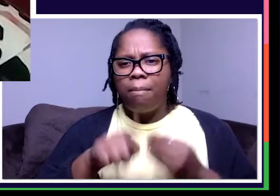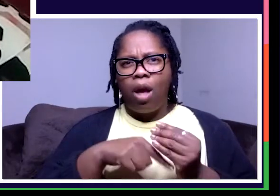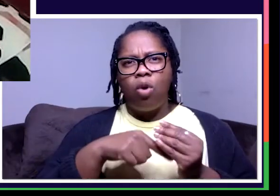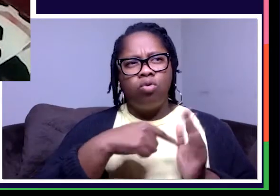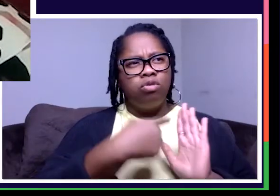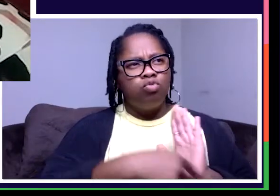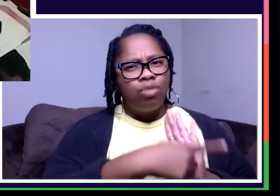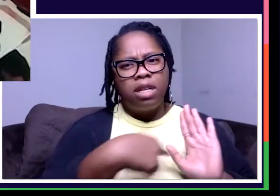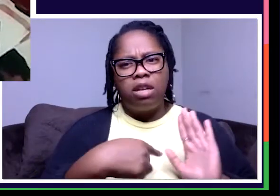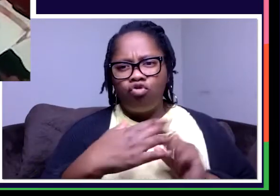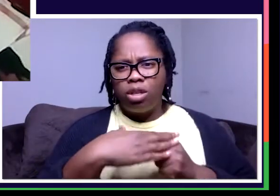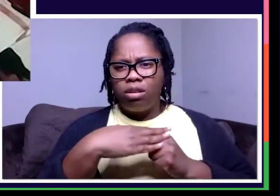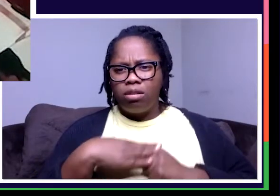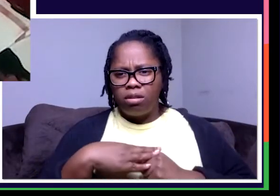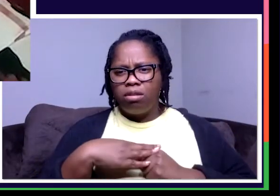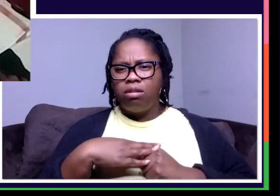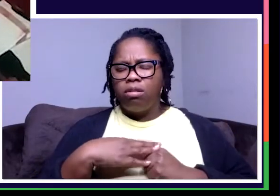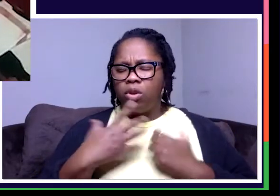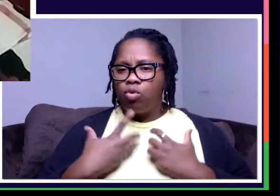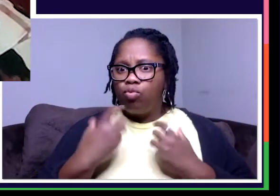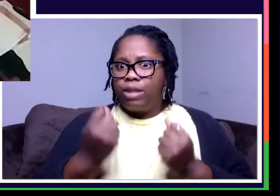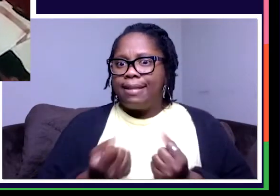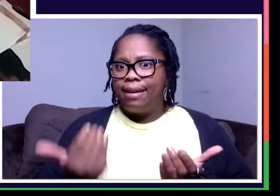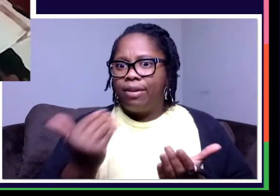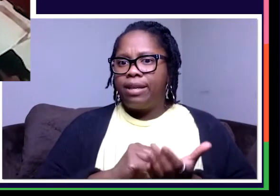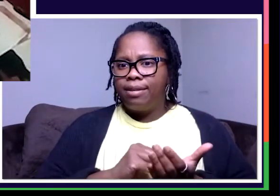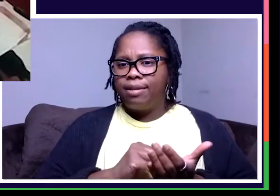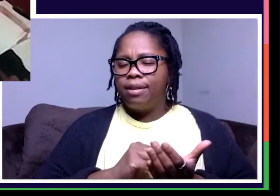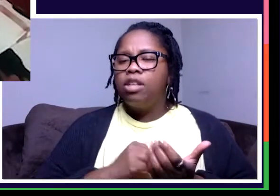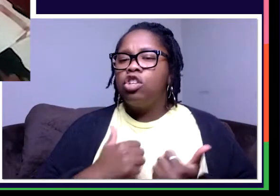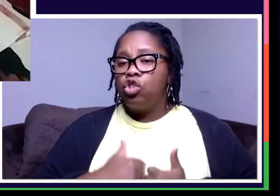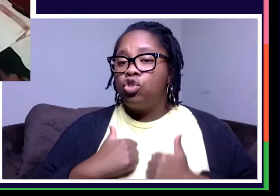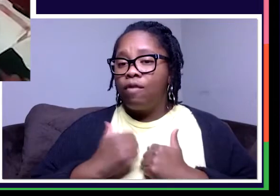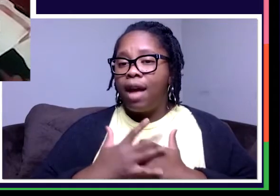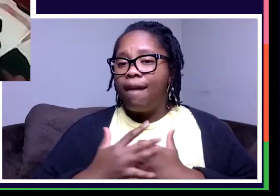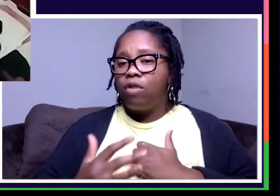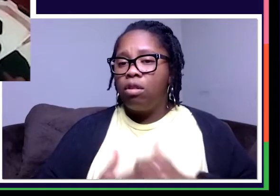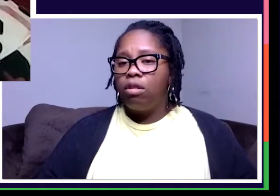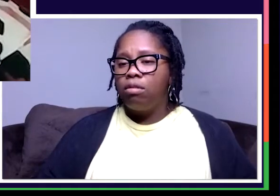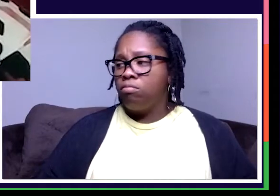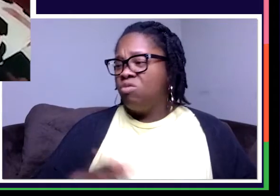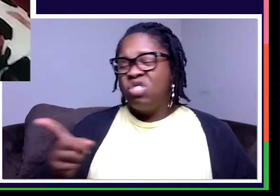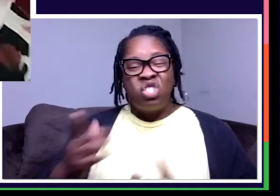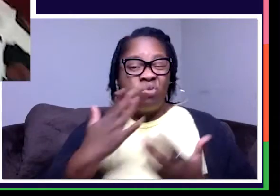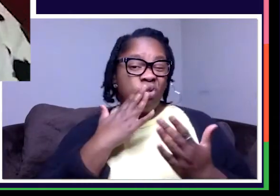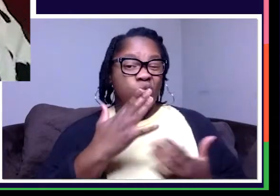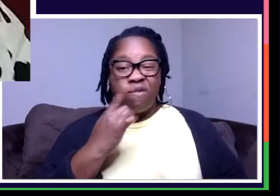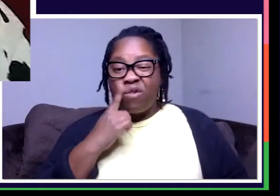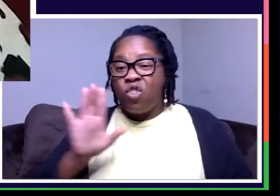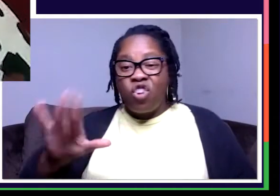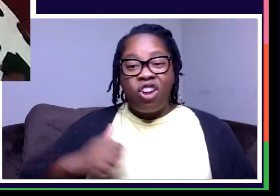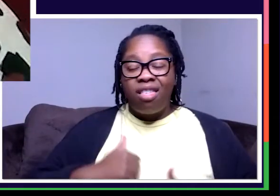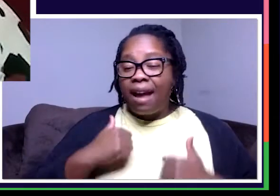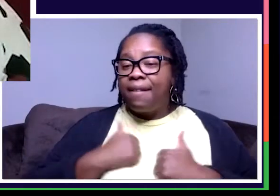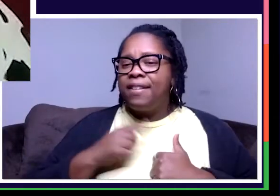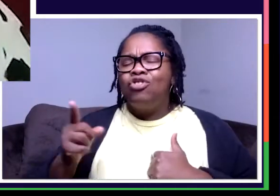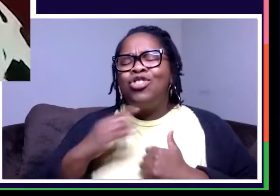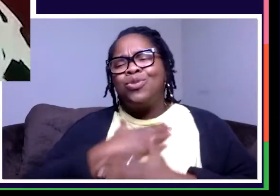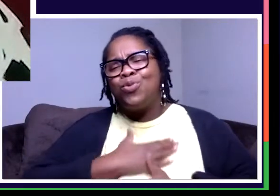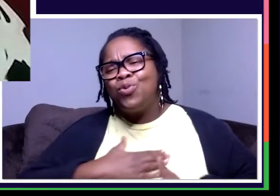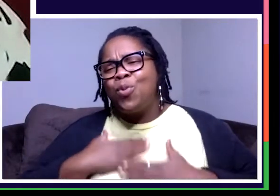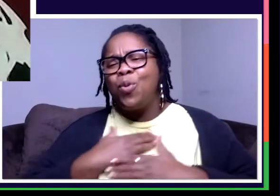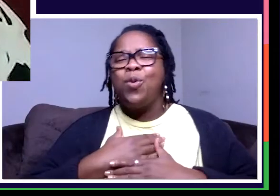discrimination, resilience, and survival. She was grateful for her life